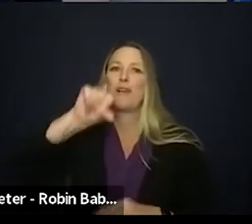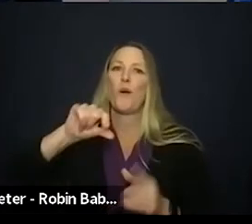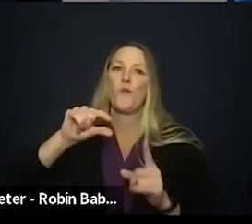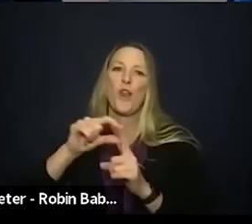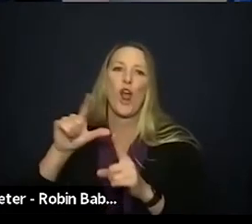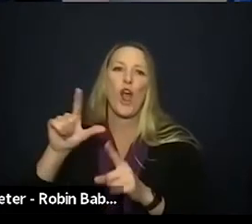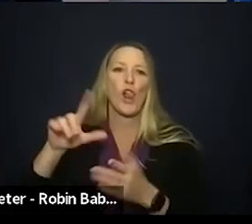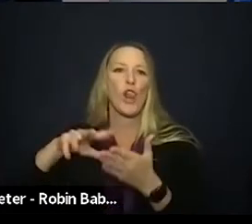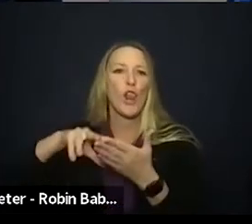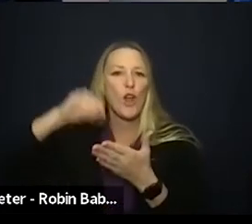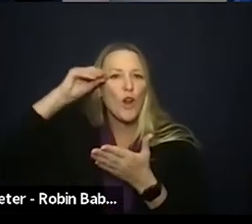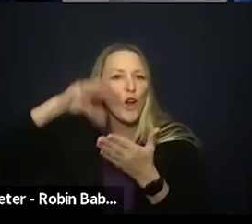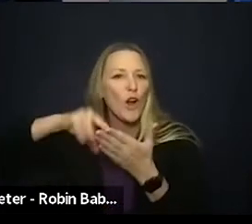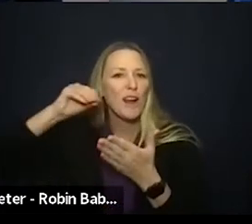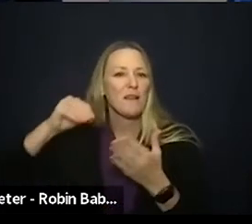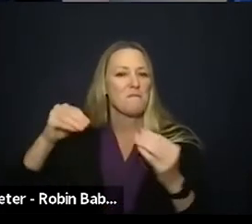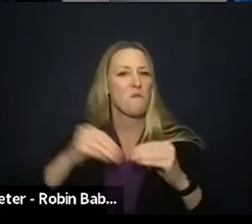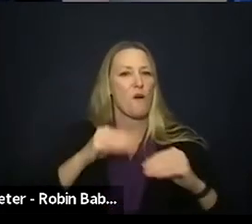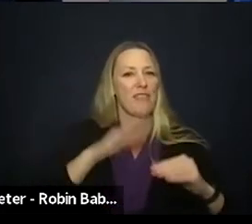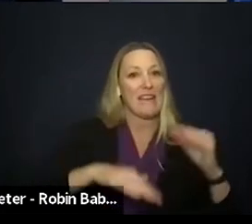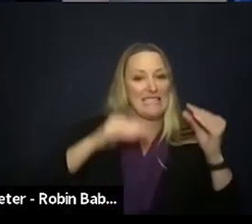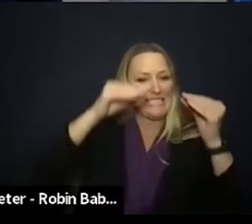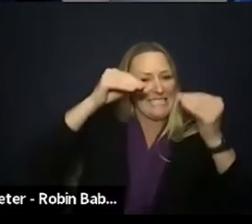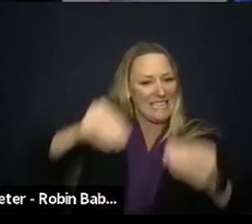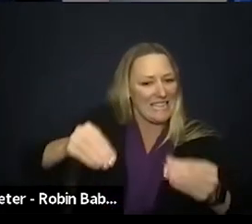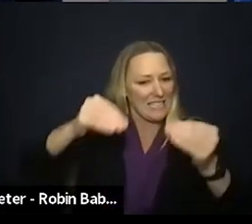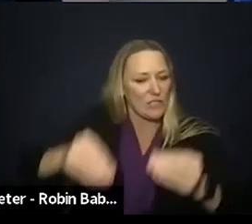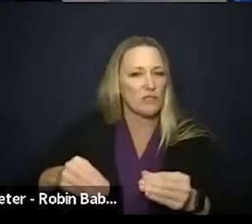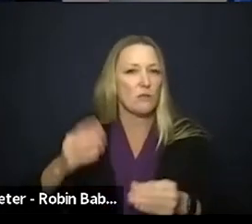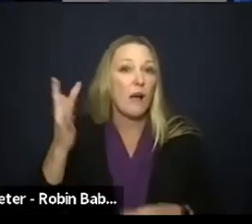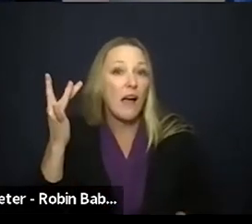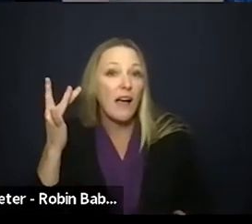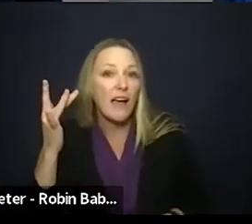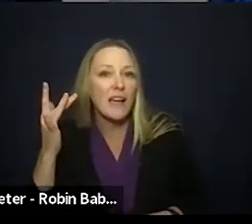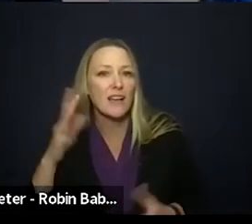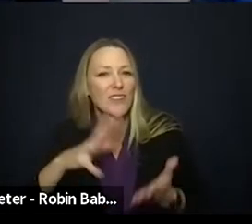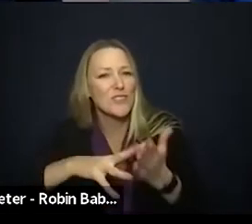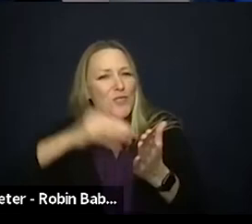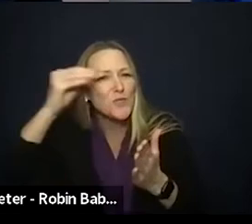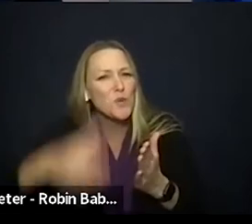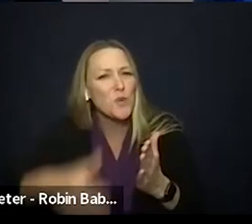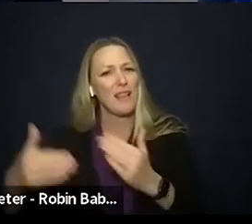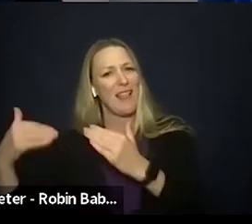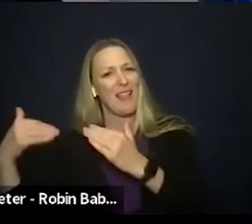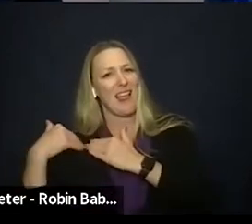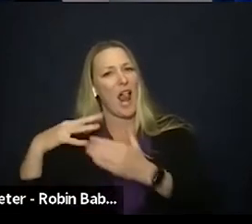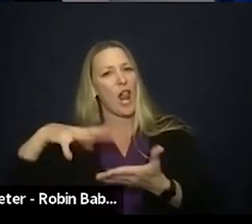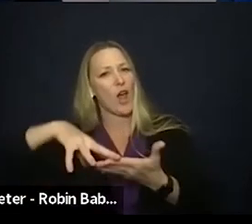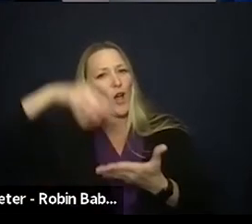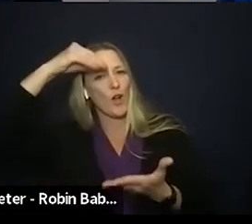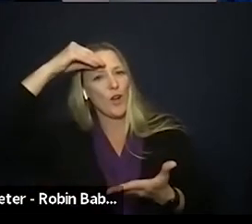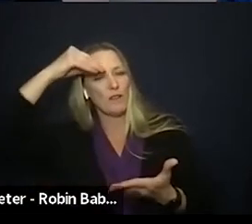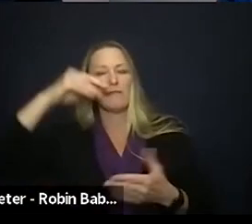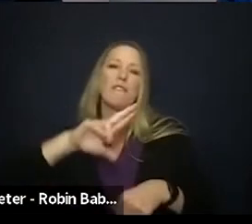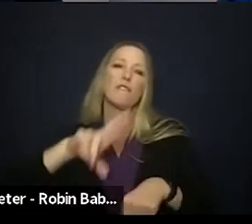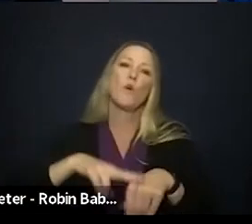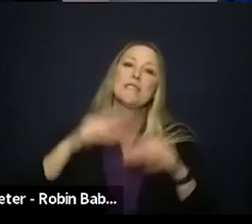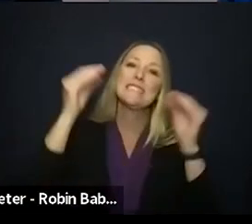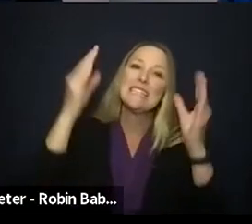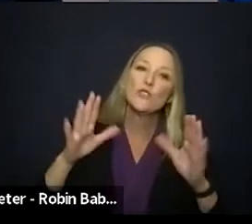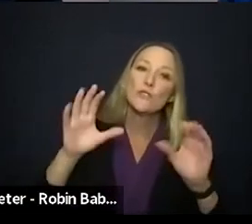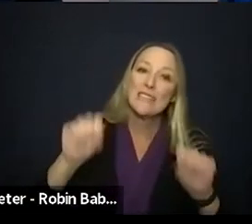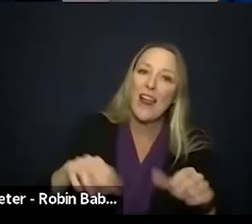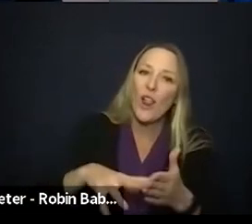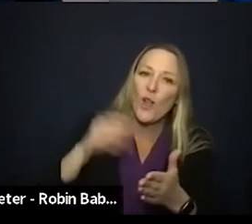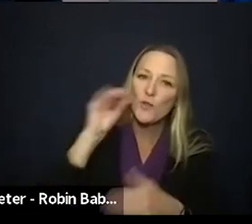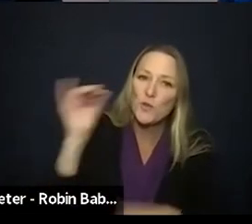word teaching because the learning is the active part that the students are doing and of course teachers and mentors can be learning right